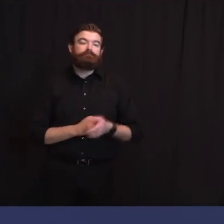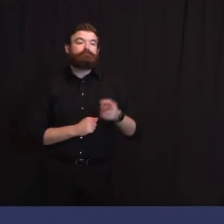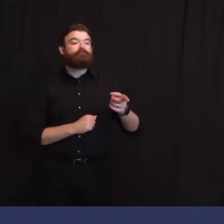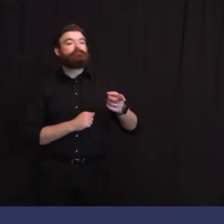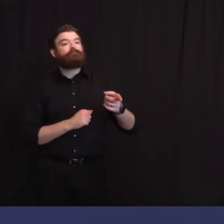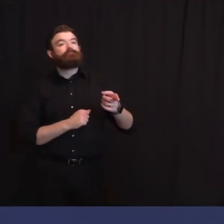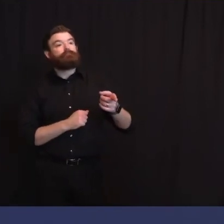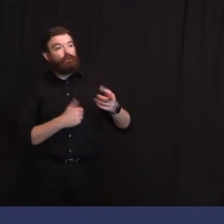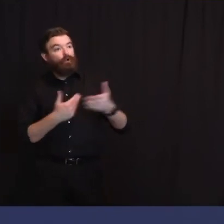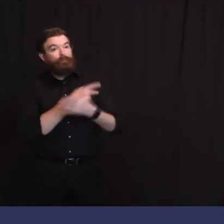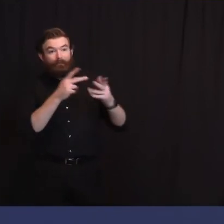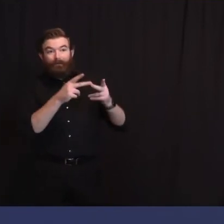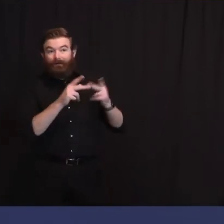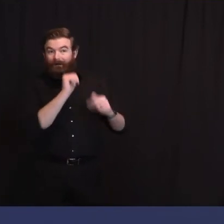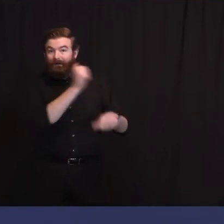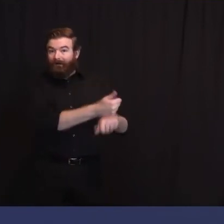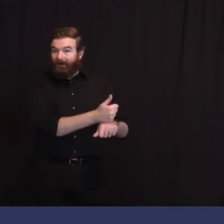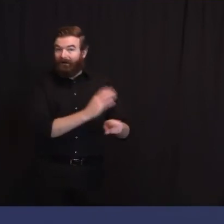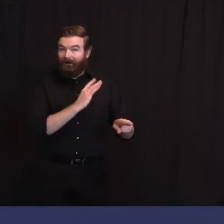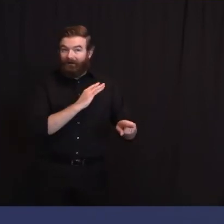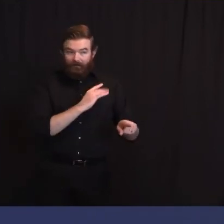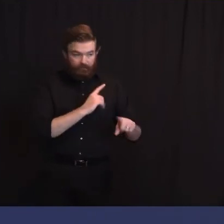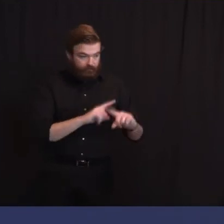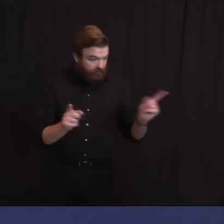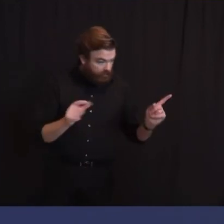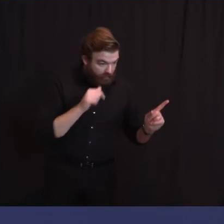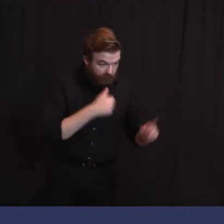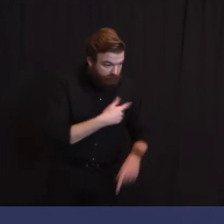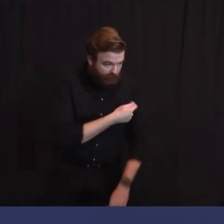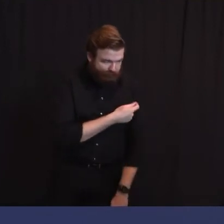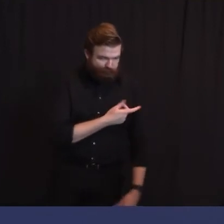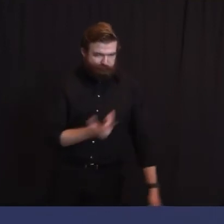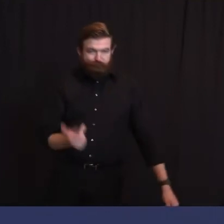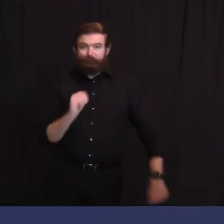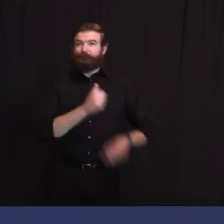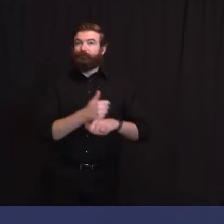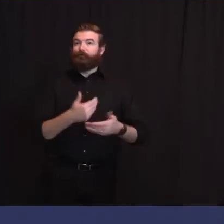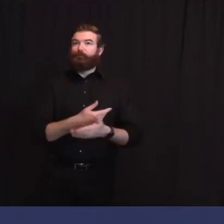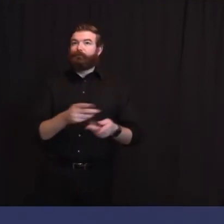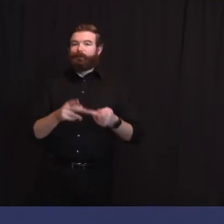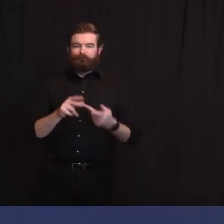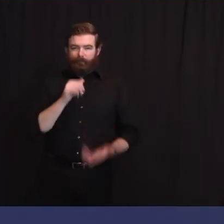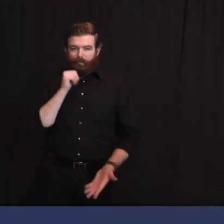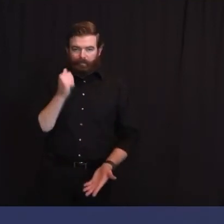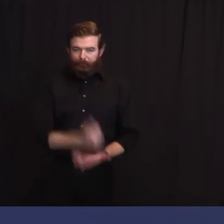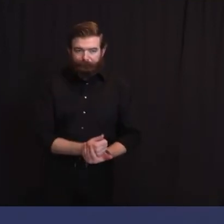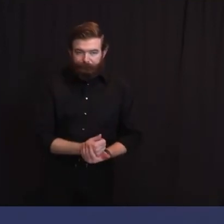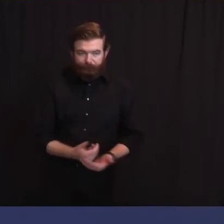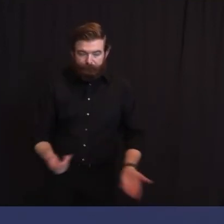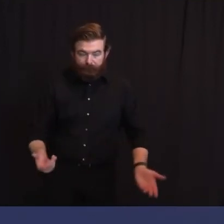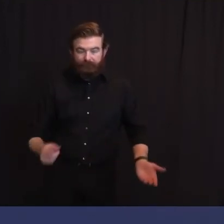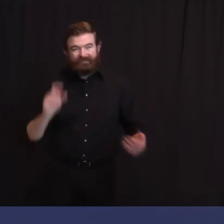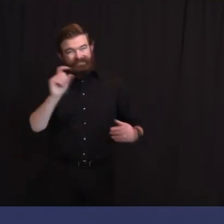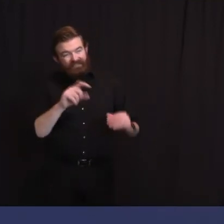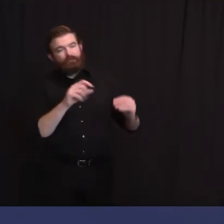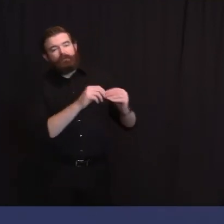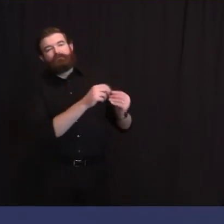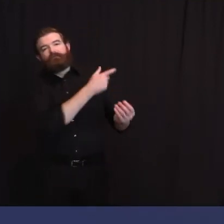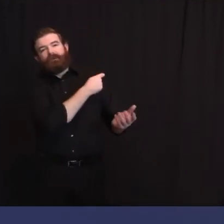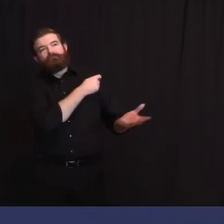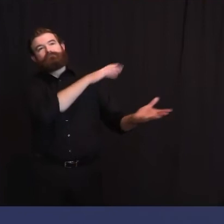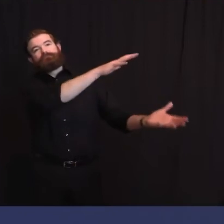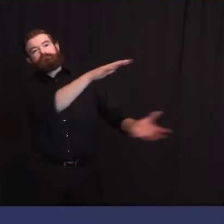change our reality. But if we do then begin to get the production, and it's coming in all at once, that